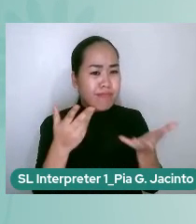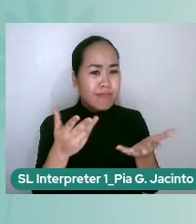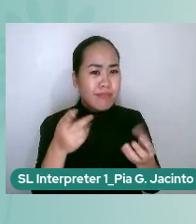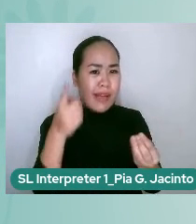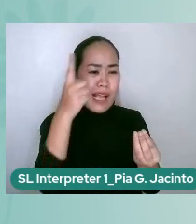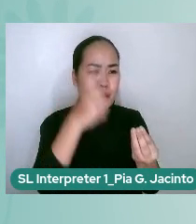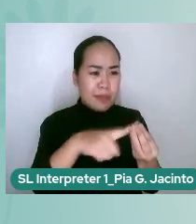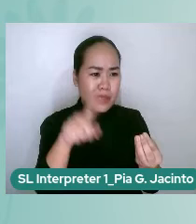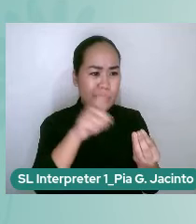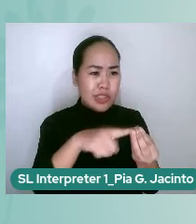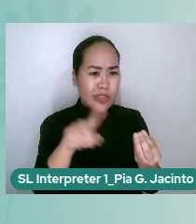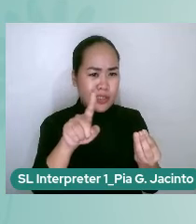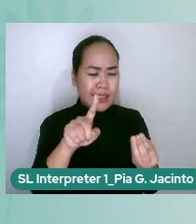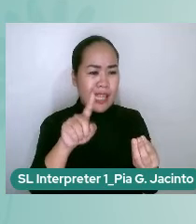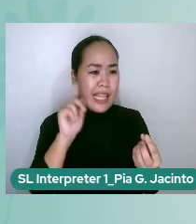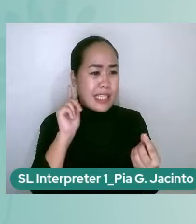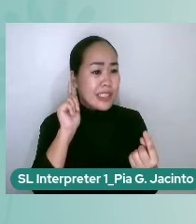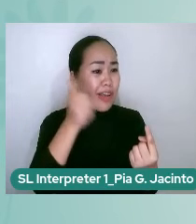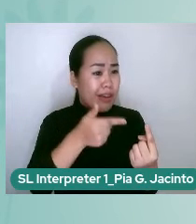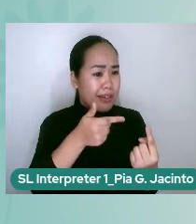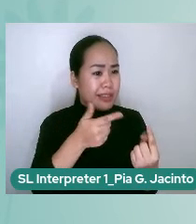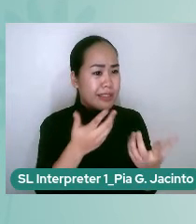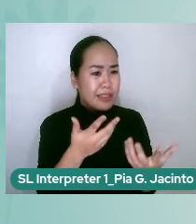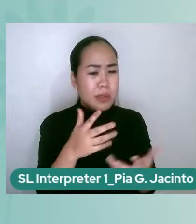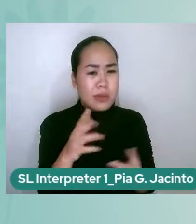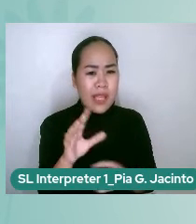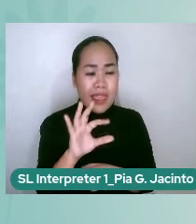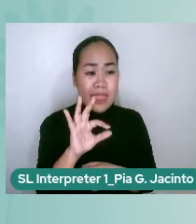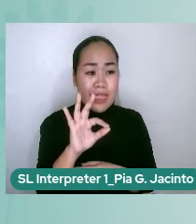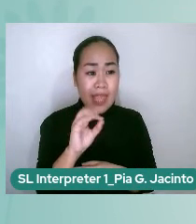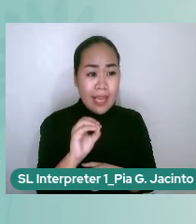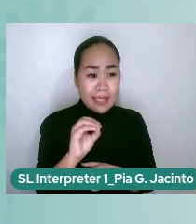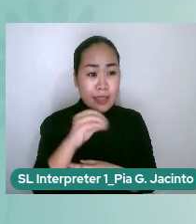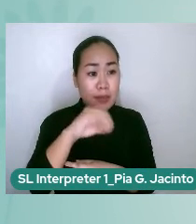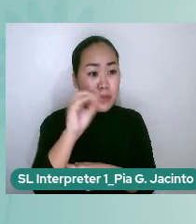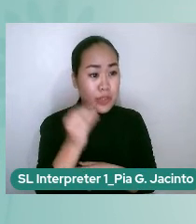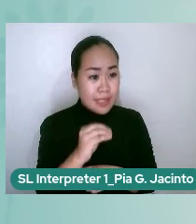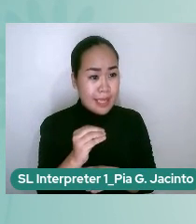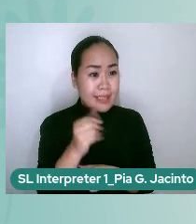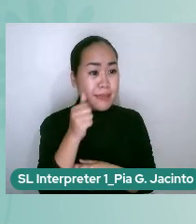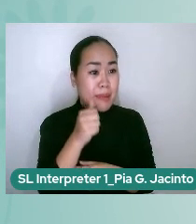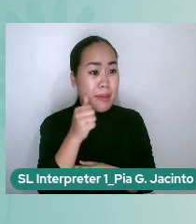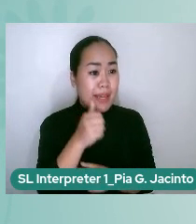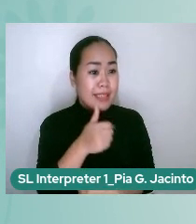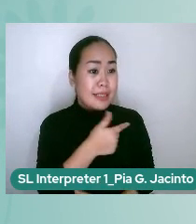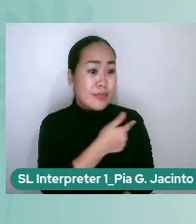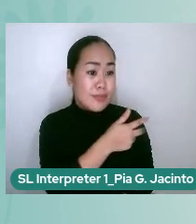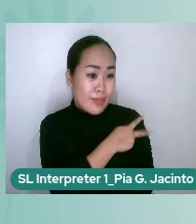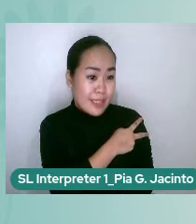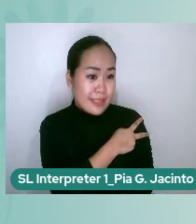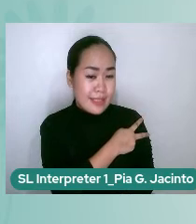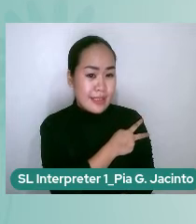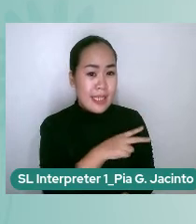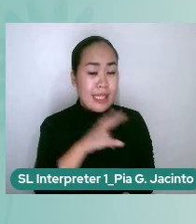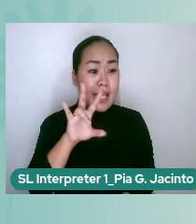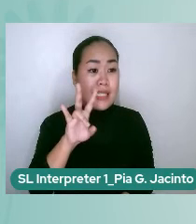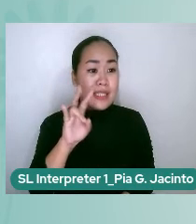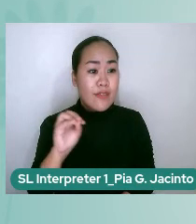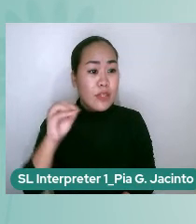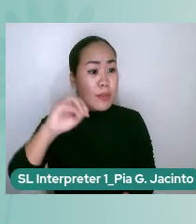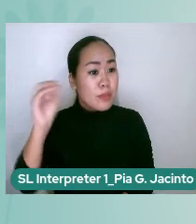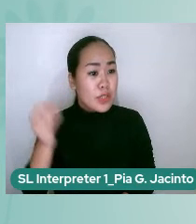elimination targets, which is 90% of girls to be vaccinated, 70% of women to be screened with